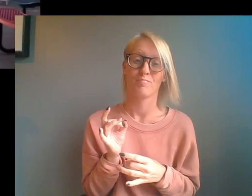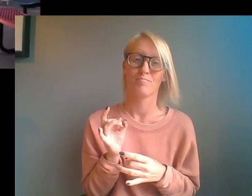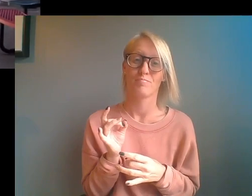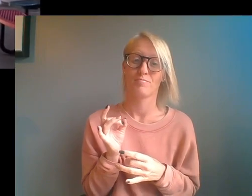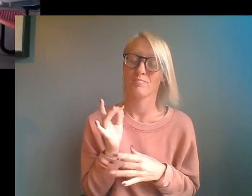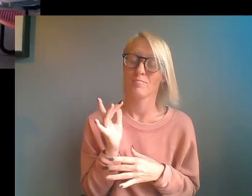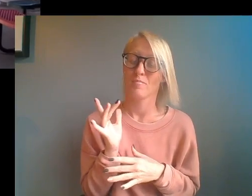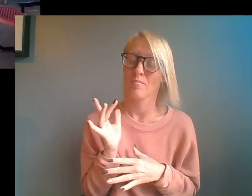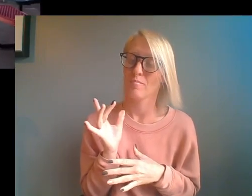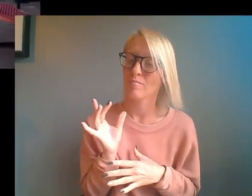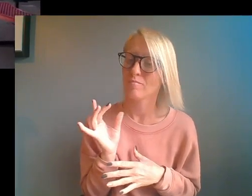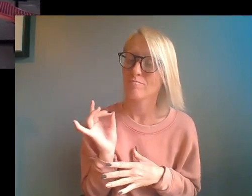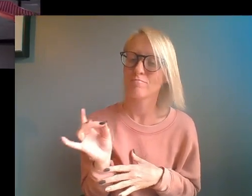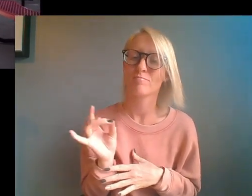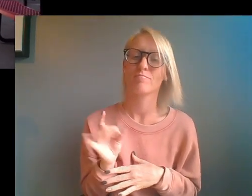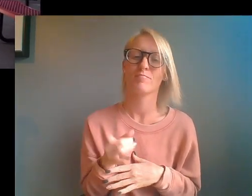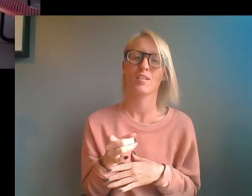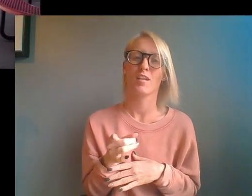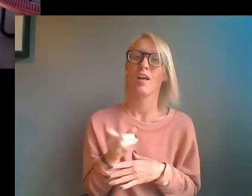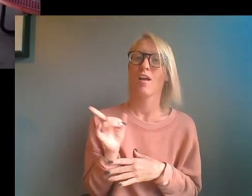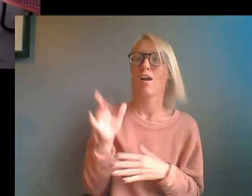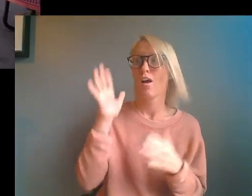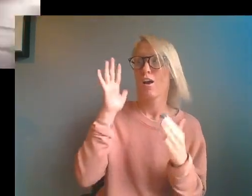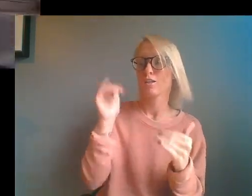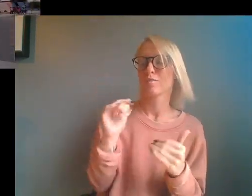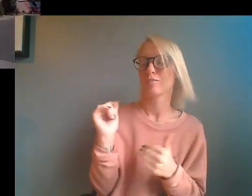Everything you would expect in a jalapeno burger.